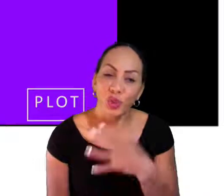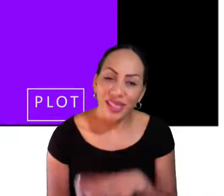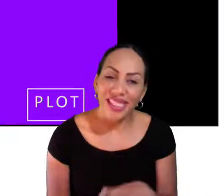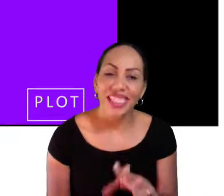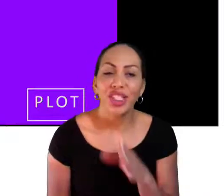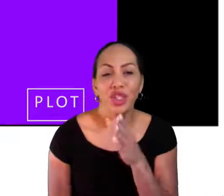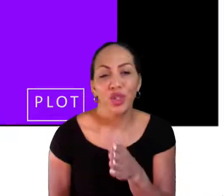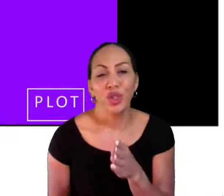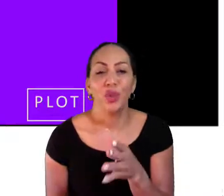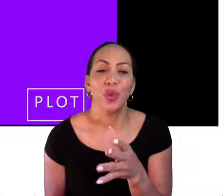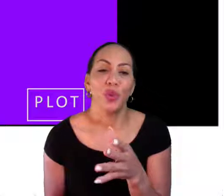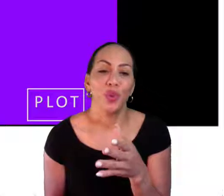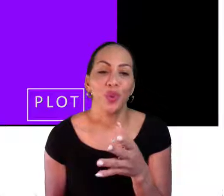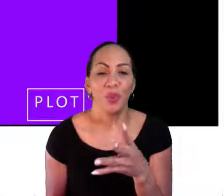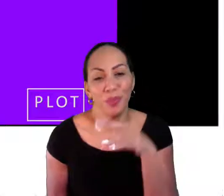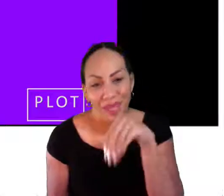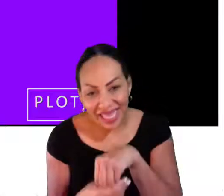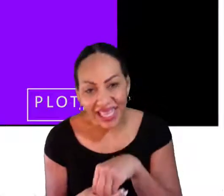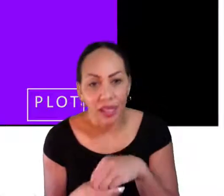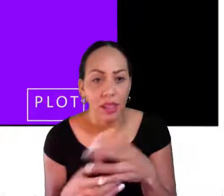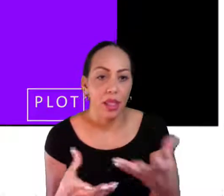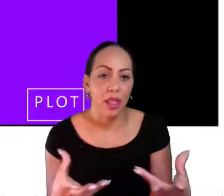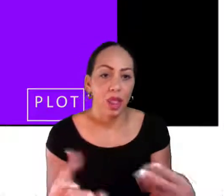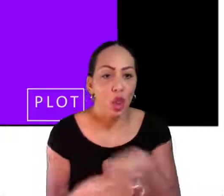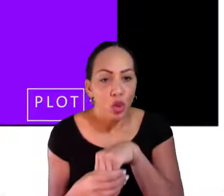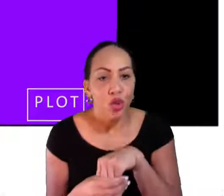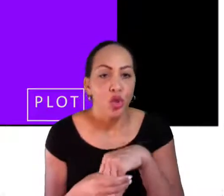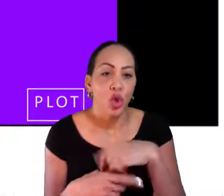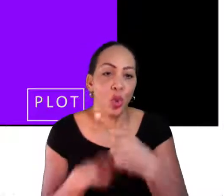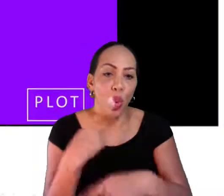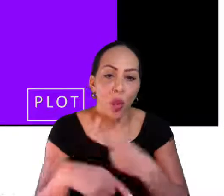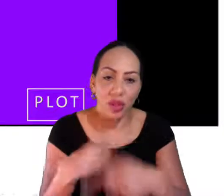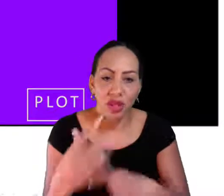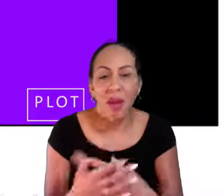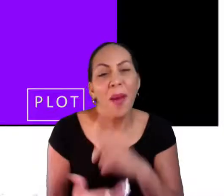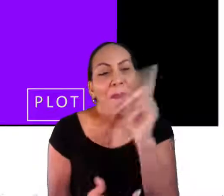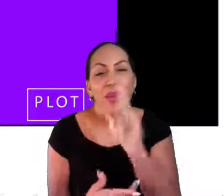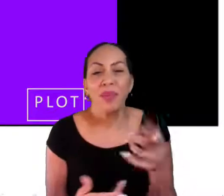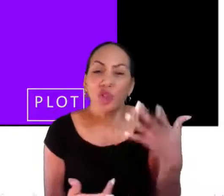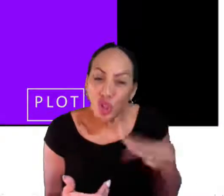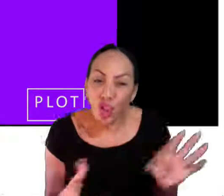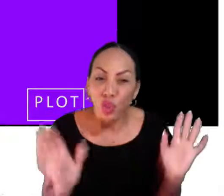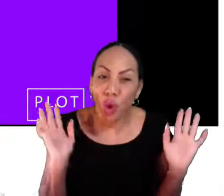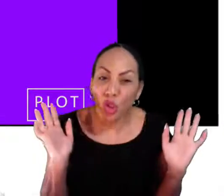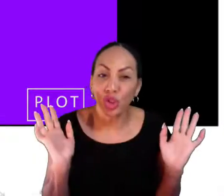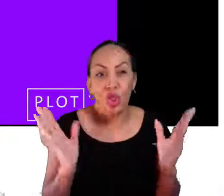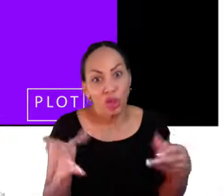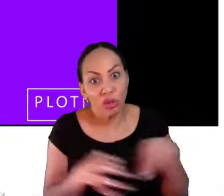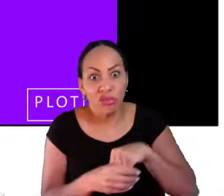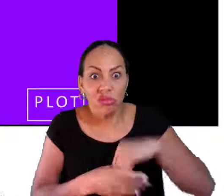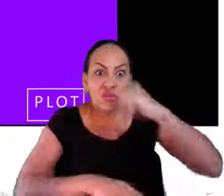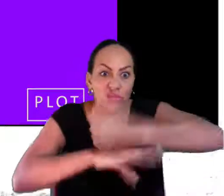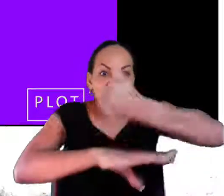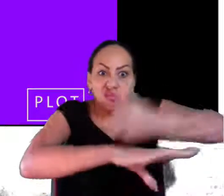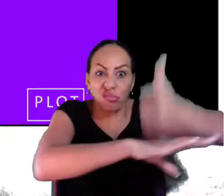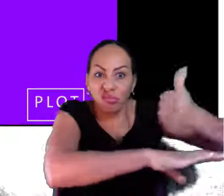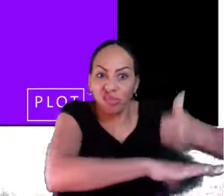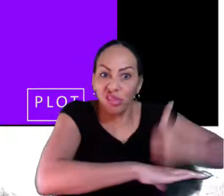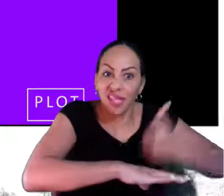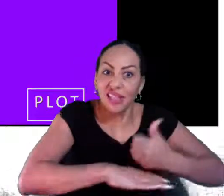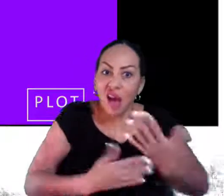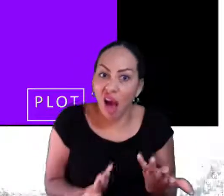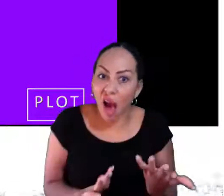of what inclusive practice is and how it works, people just want to be able to crack on with it, especially in the context of the framework and the teams that it was